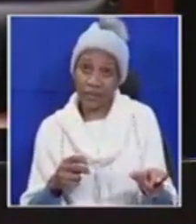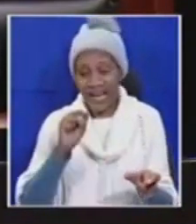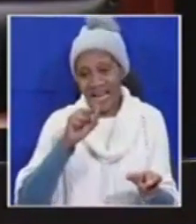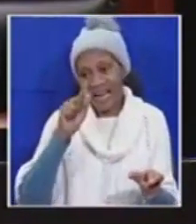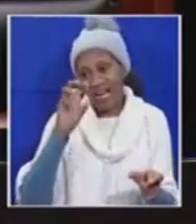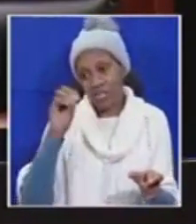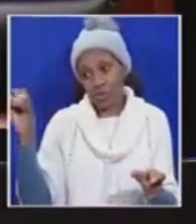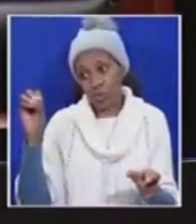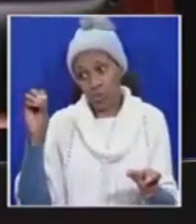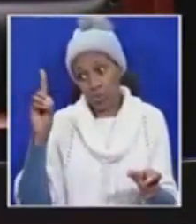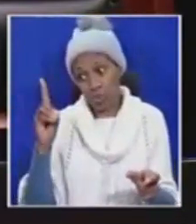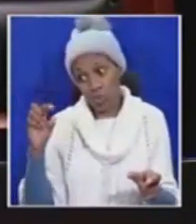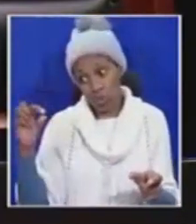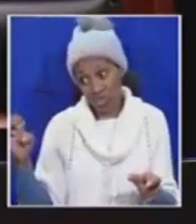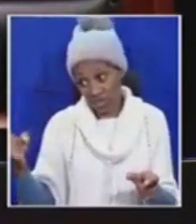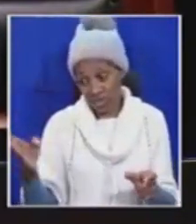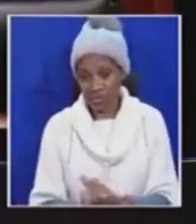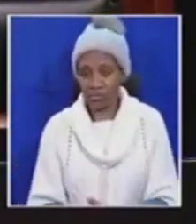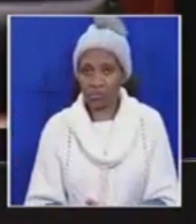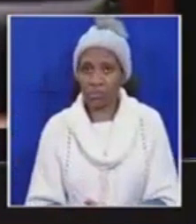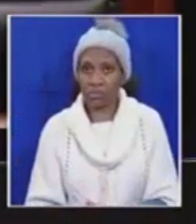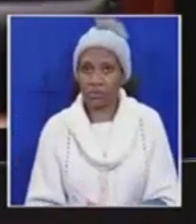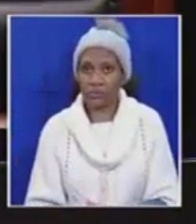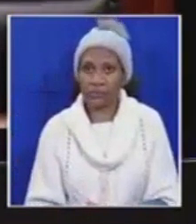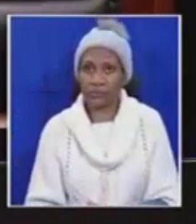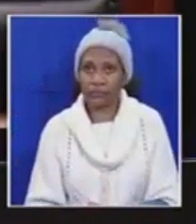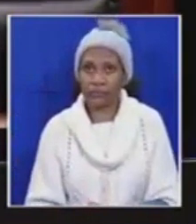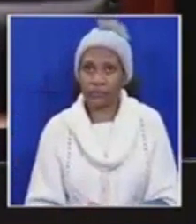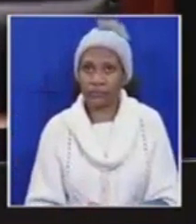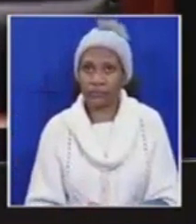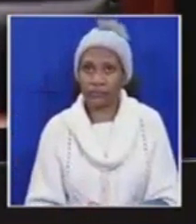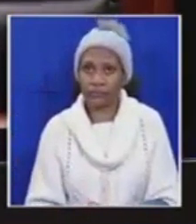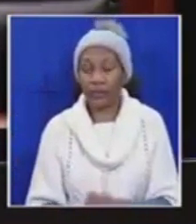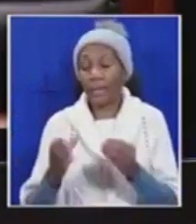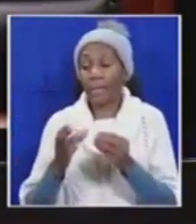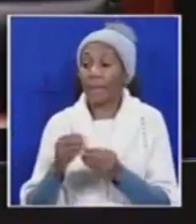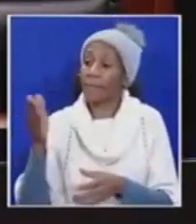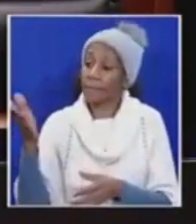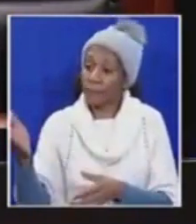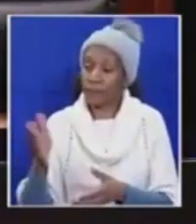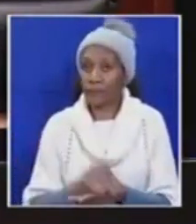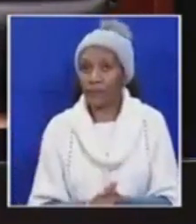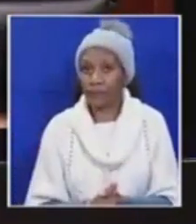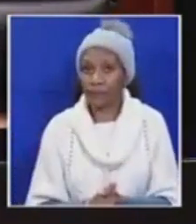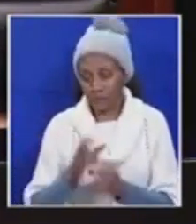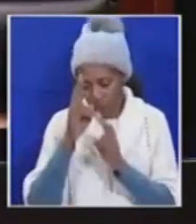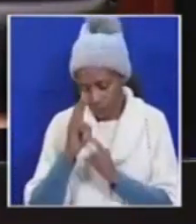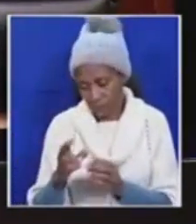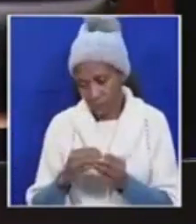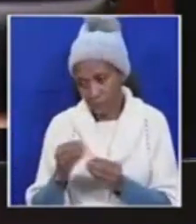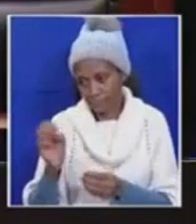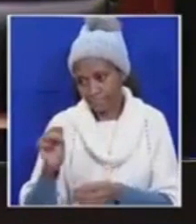that? I withdraw stooge. He's an apartheid era lackey. Honourable Steenhuisen. Honourable